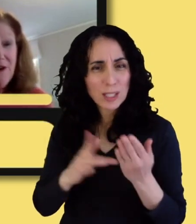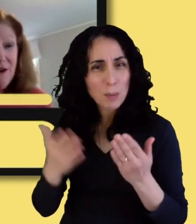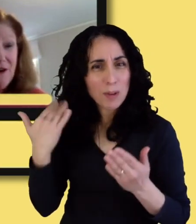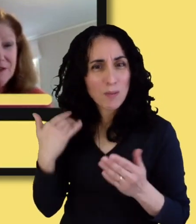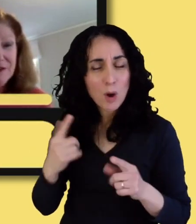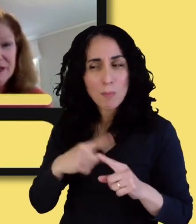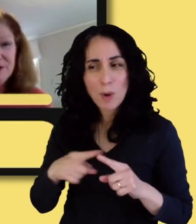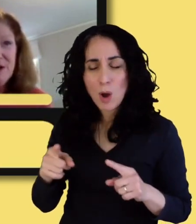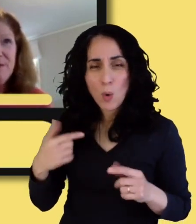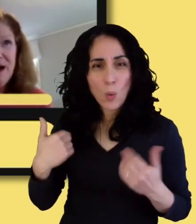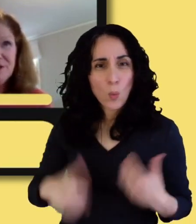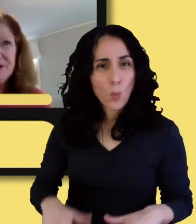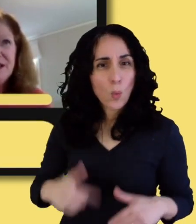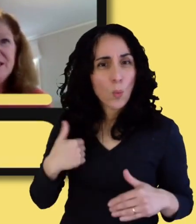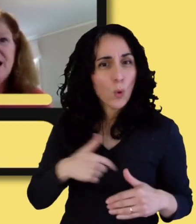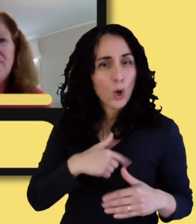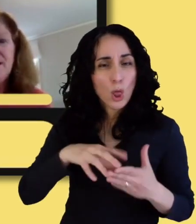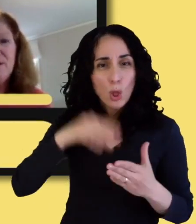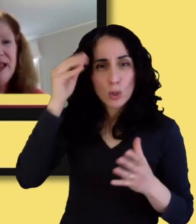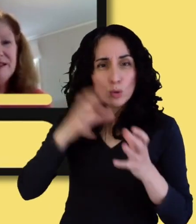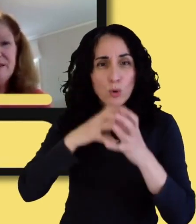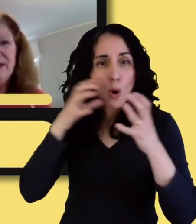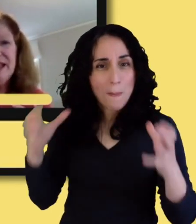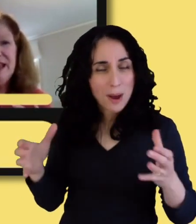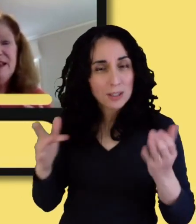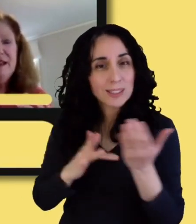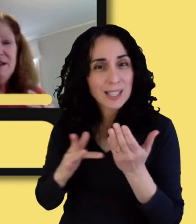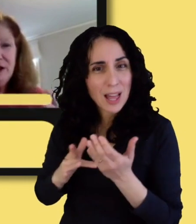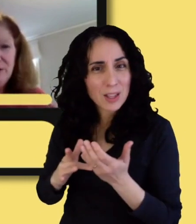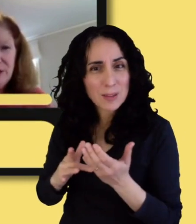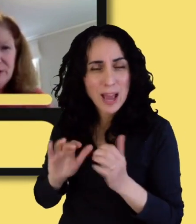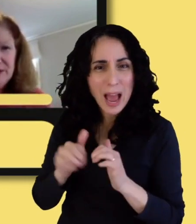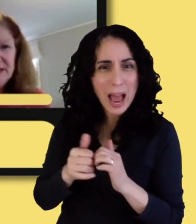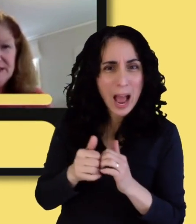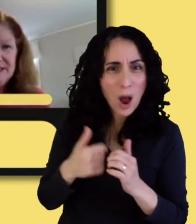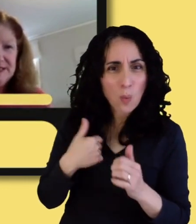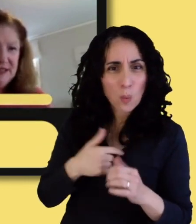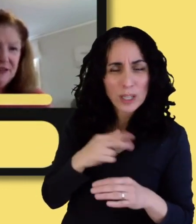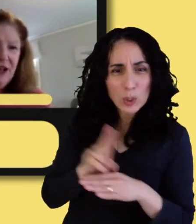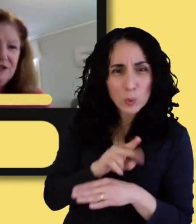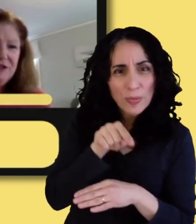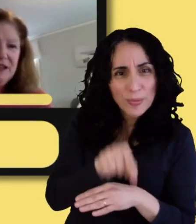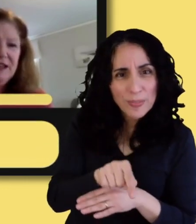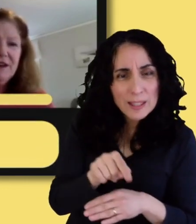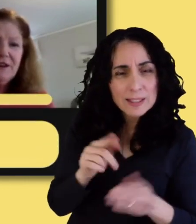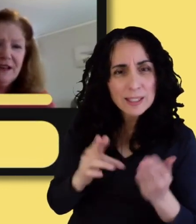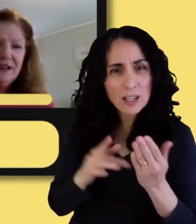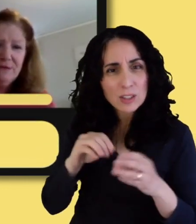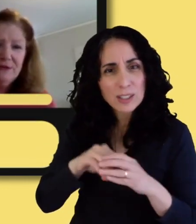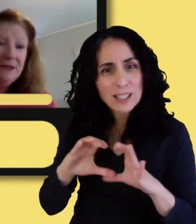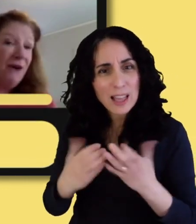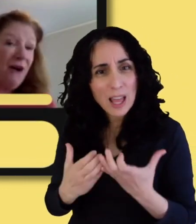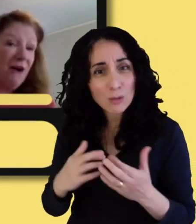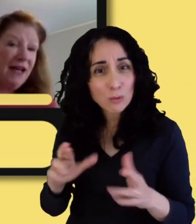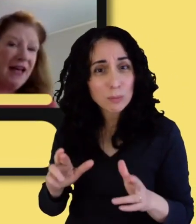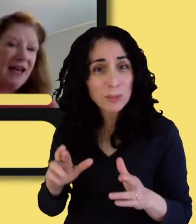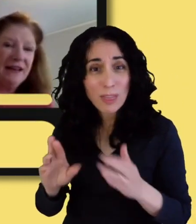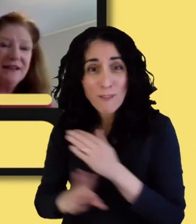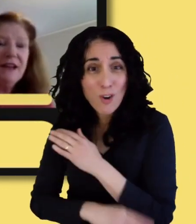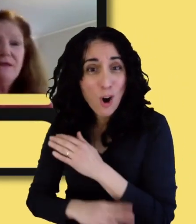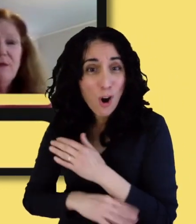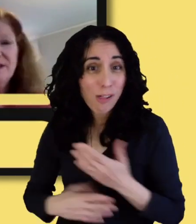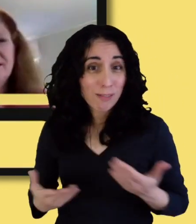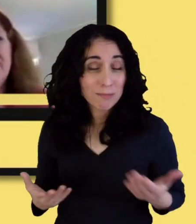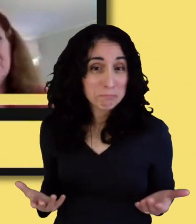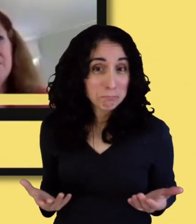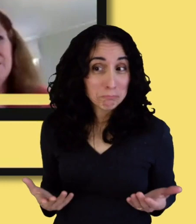we are all learning so much about ways that we can, use this technology in our classrooms in the fall.